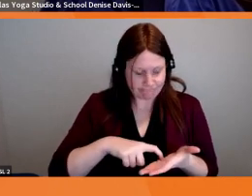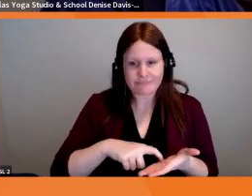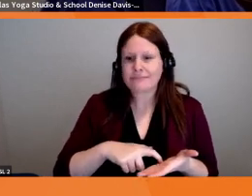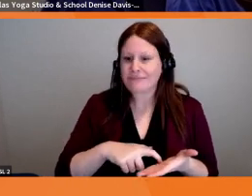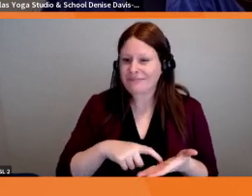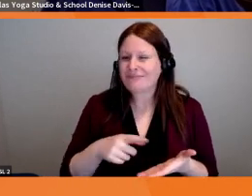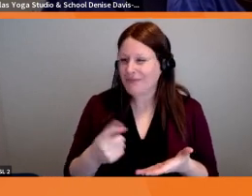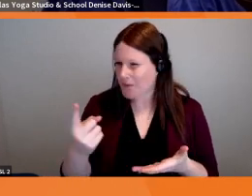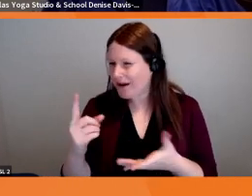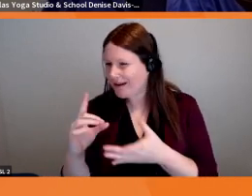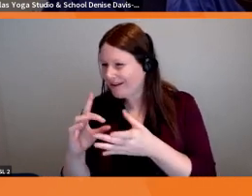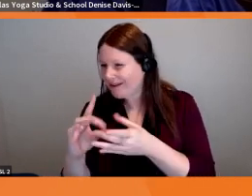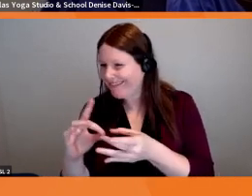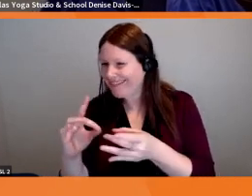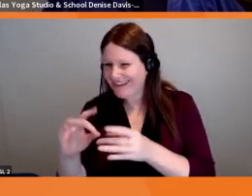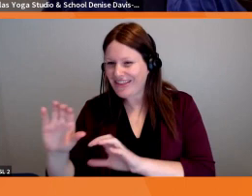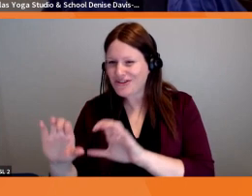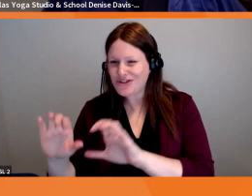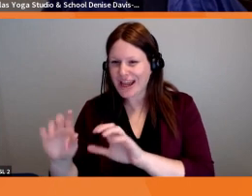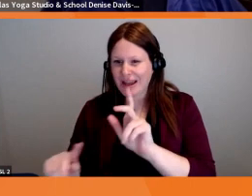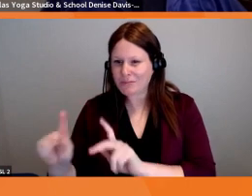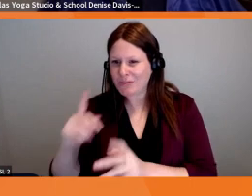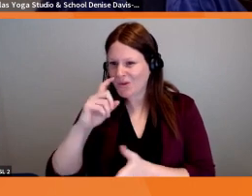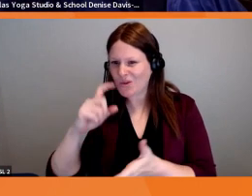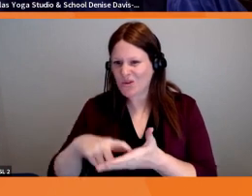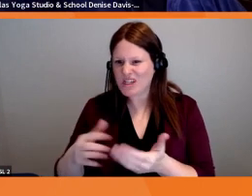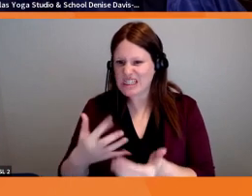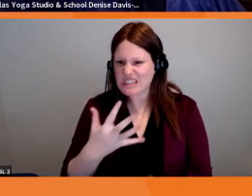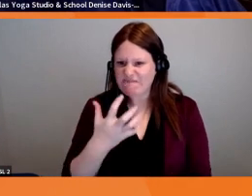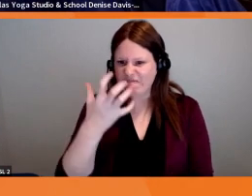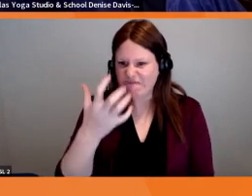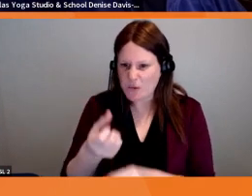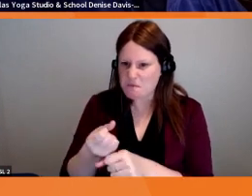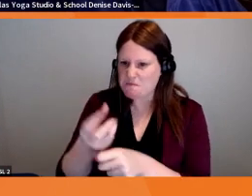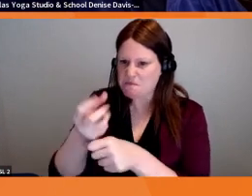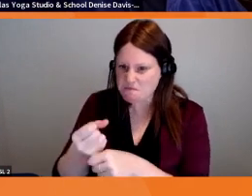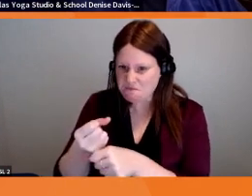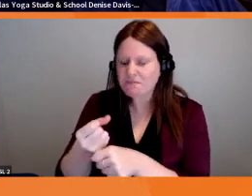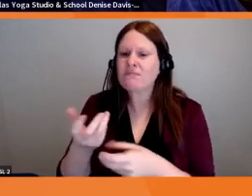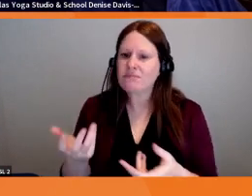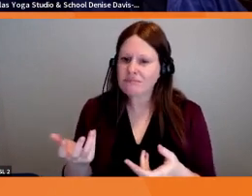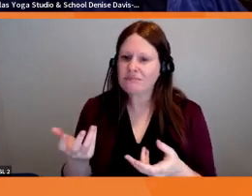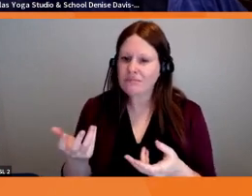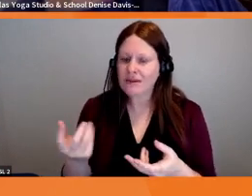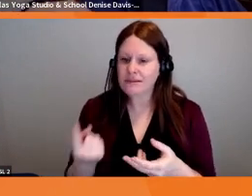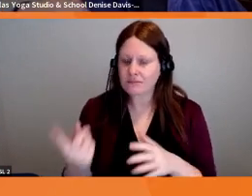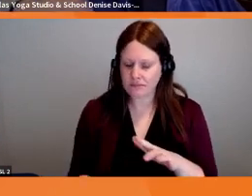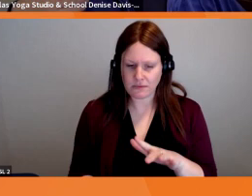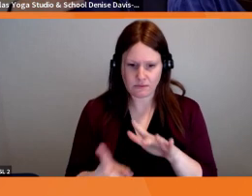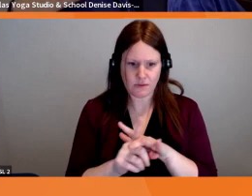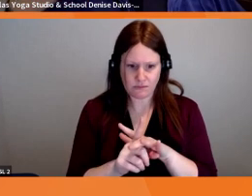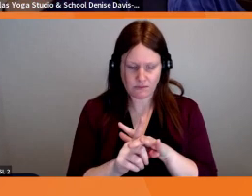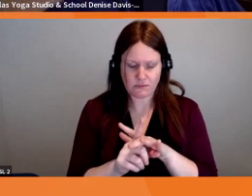haven't resourced ourselves. So it's really difficult to be a resource for someone else. So when something comes up,